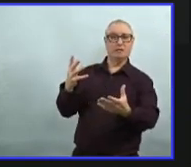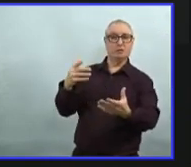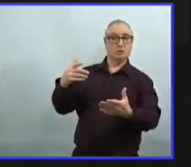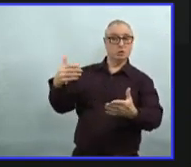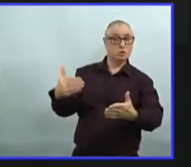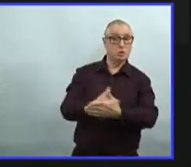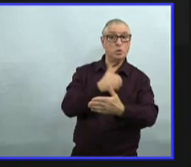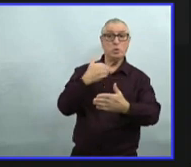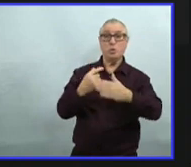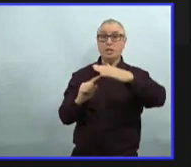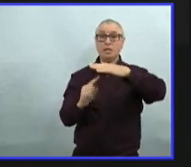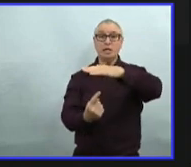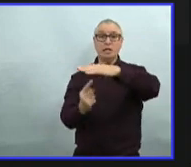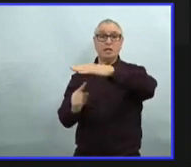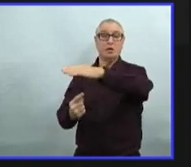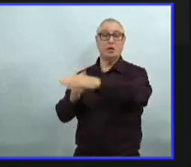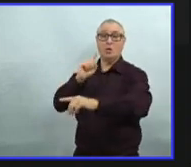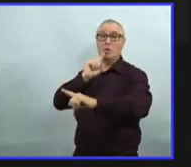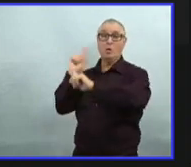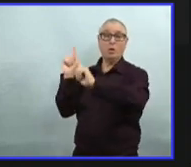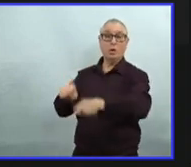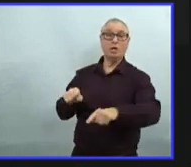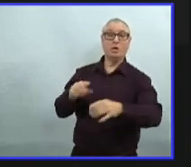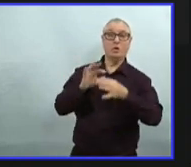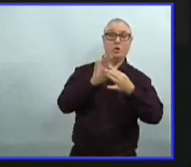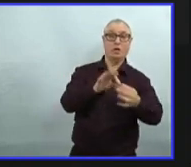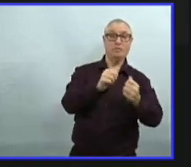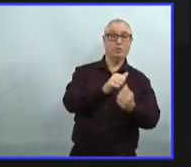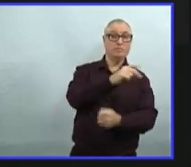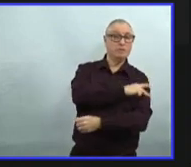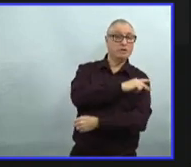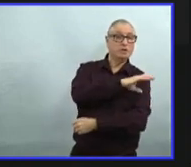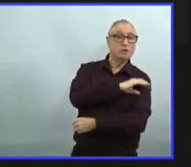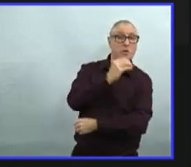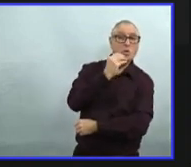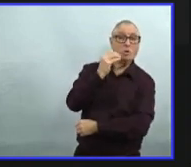just a for the individual personal care home?